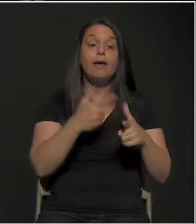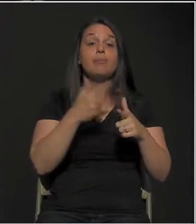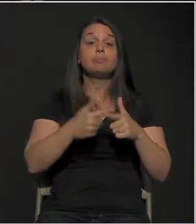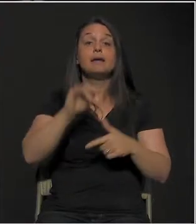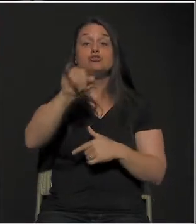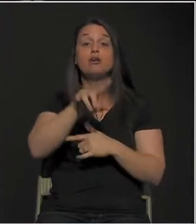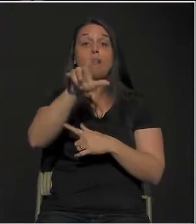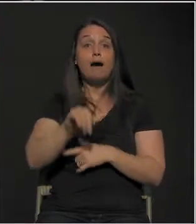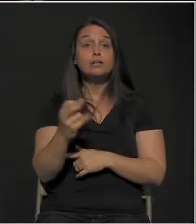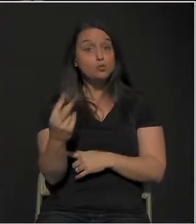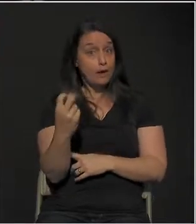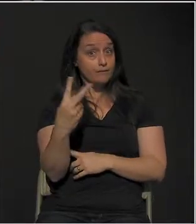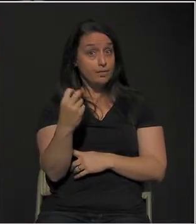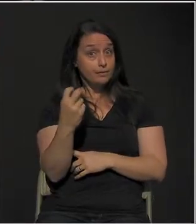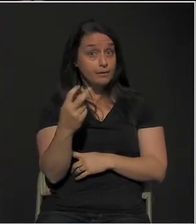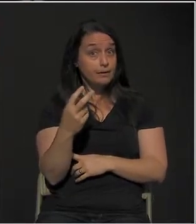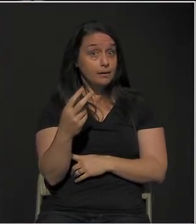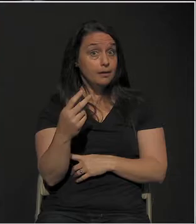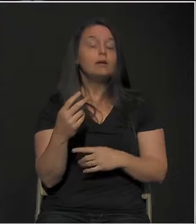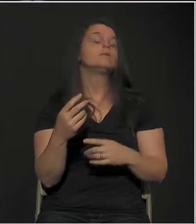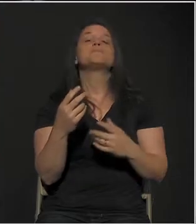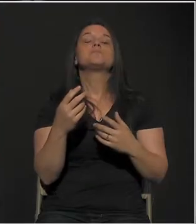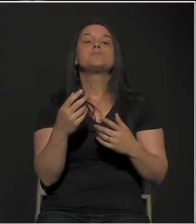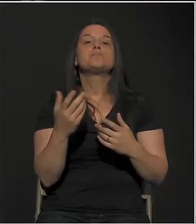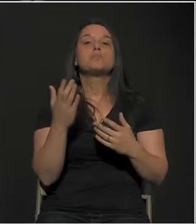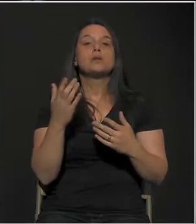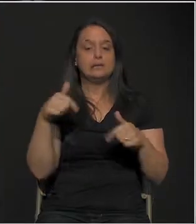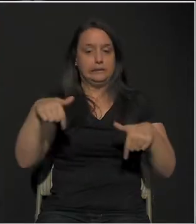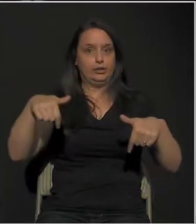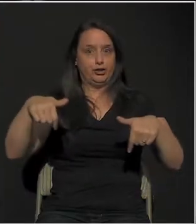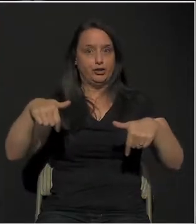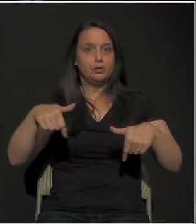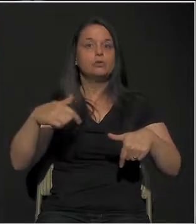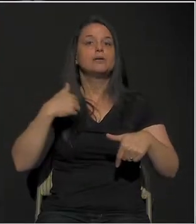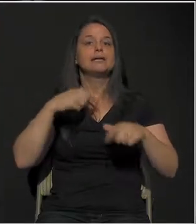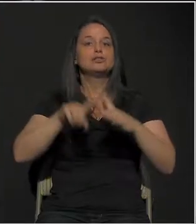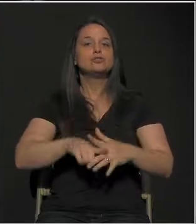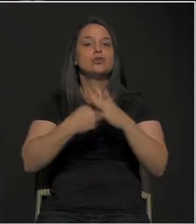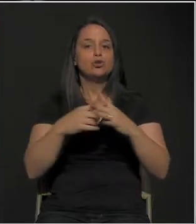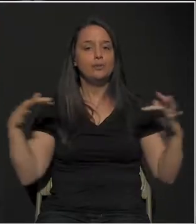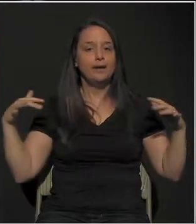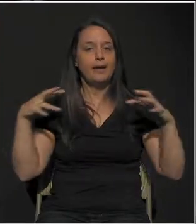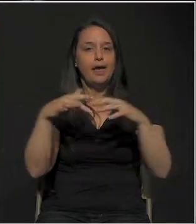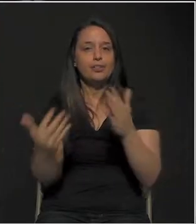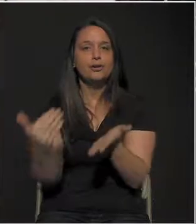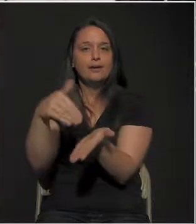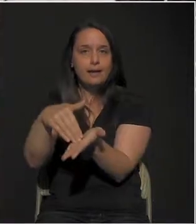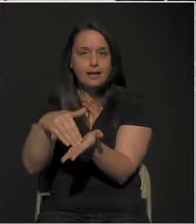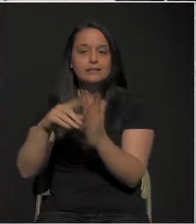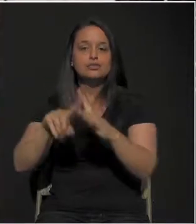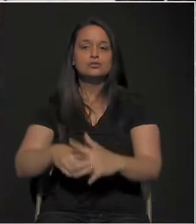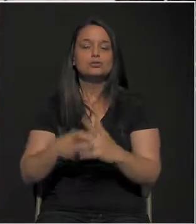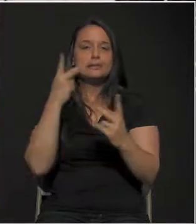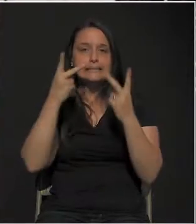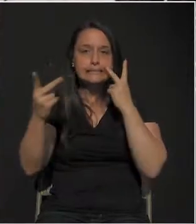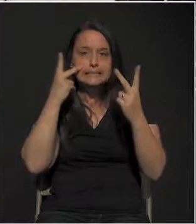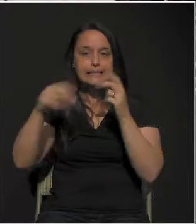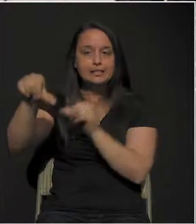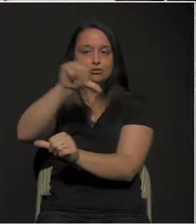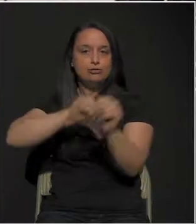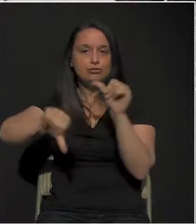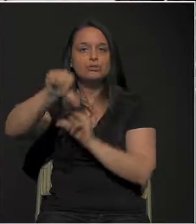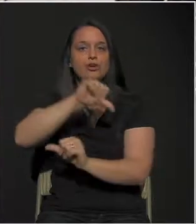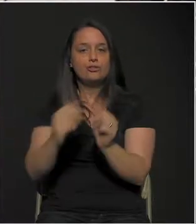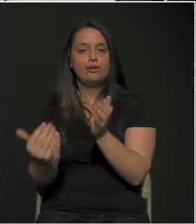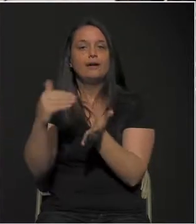is when we'll move into phase three at our church, where we can start to regather and we can start seeing each other again. And I'm